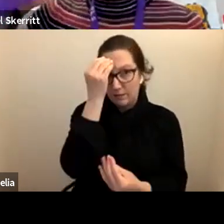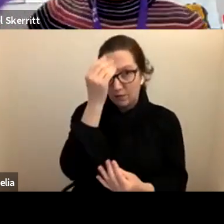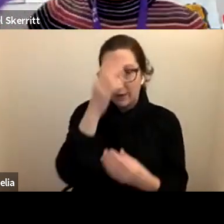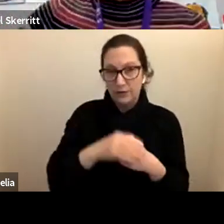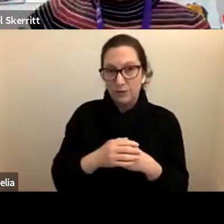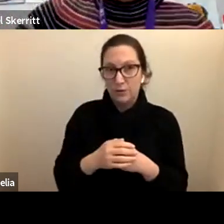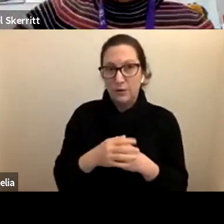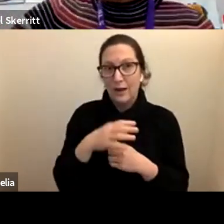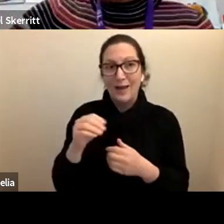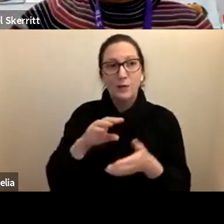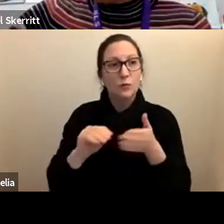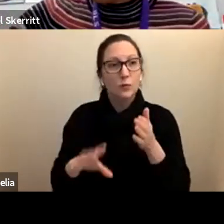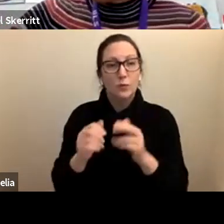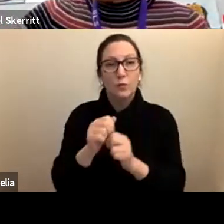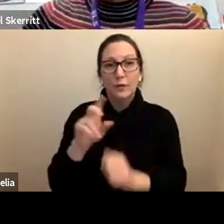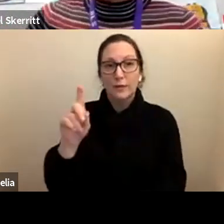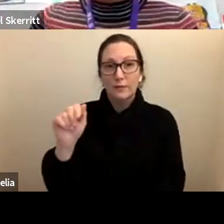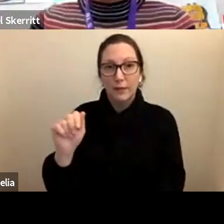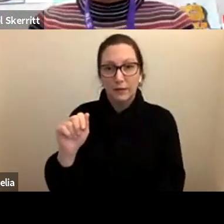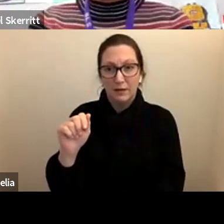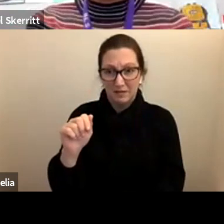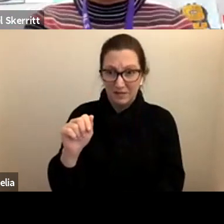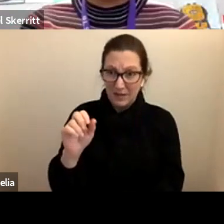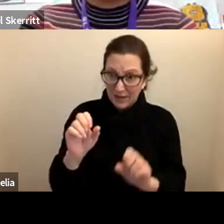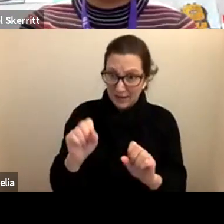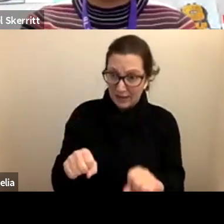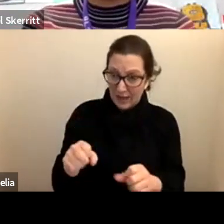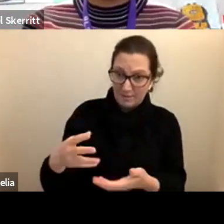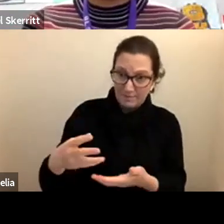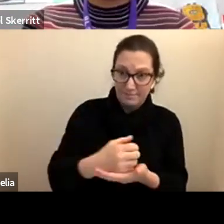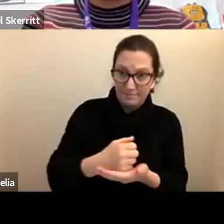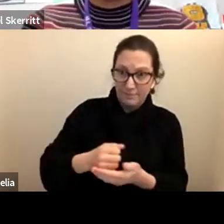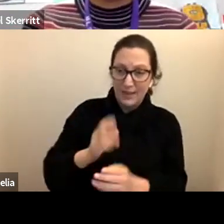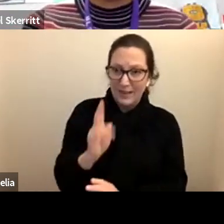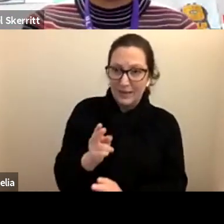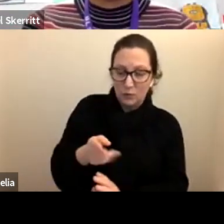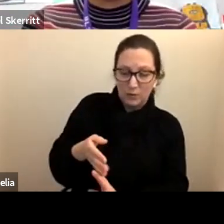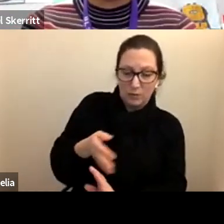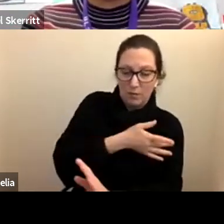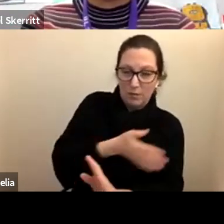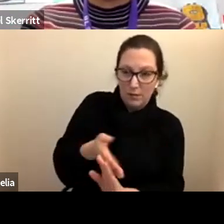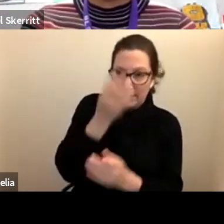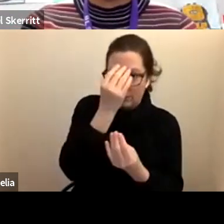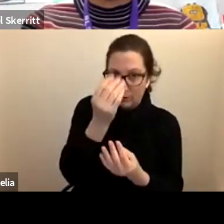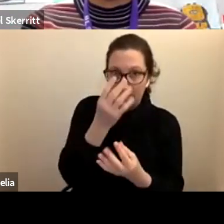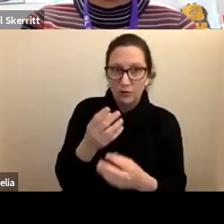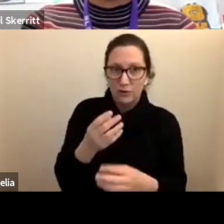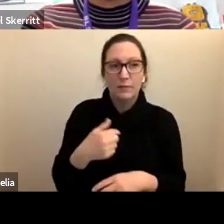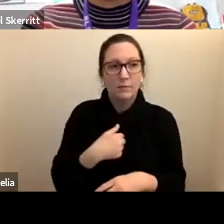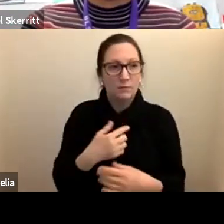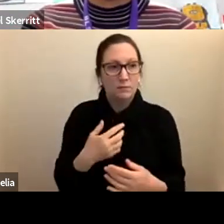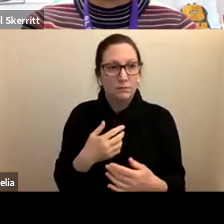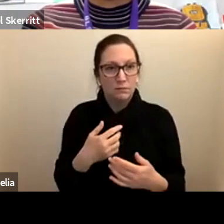the student with disabilities data. Could we also get historical data on that as well? It'd be good to